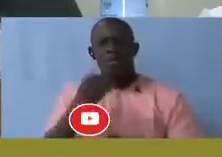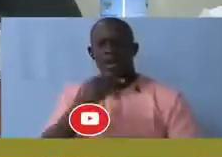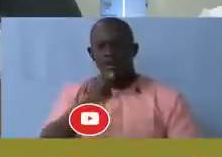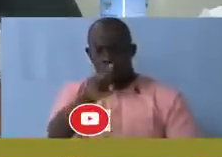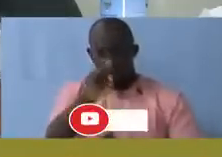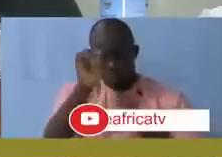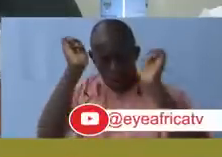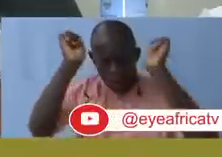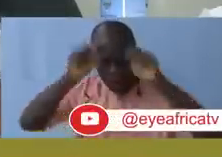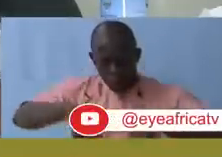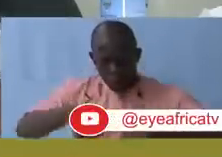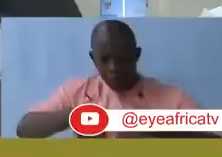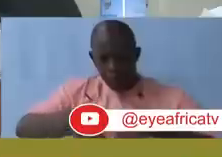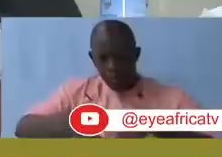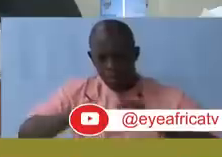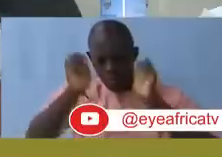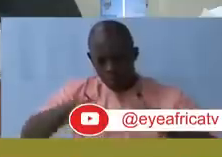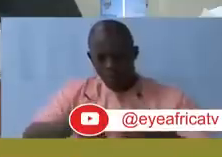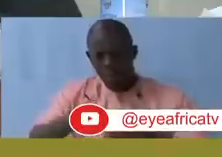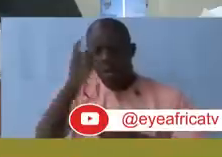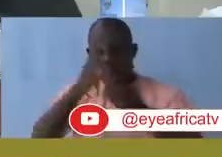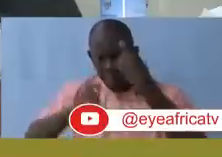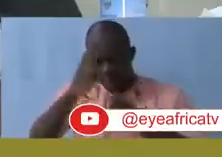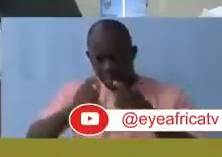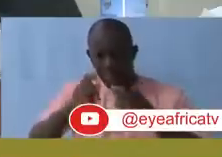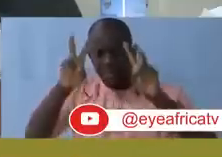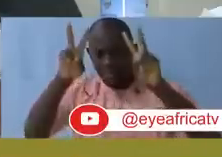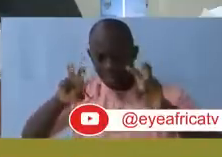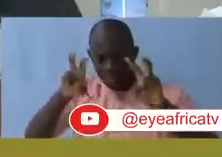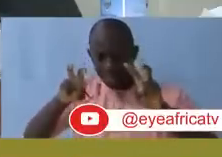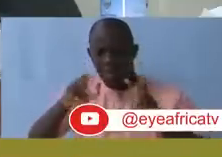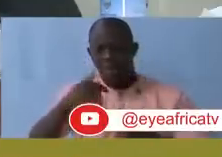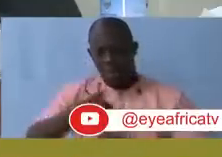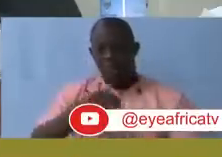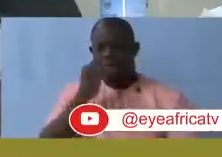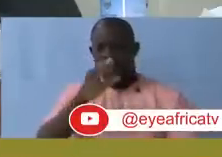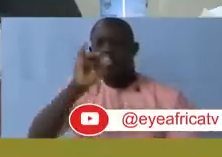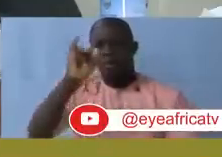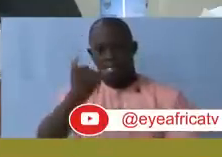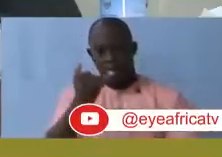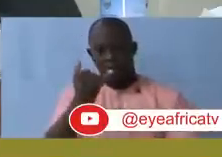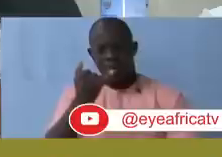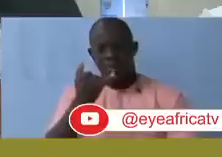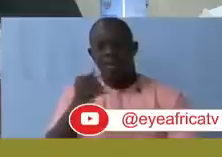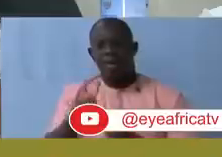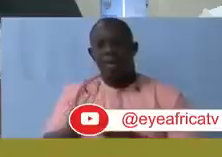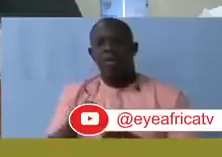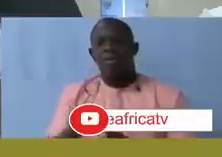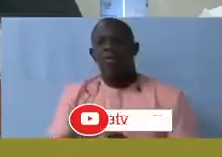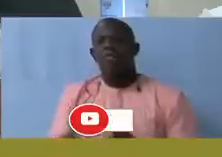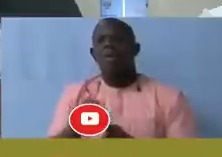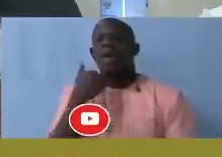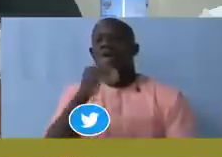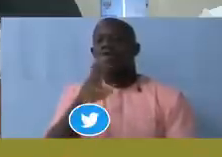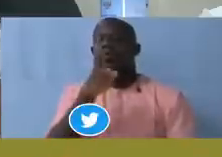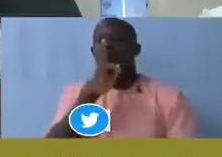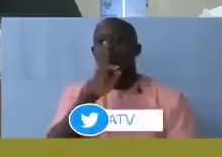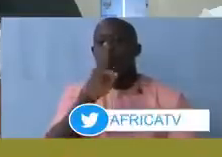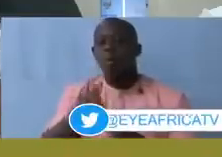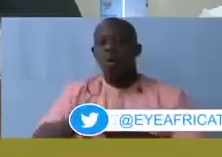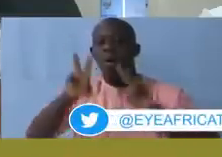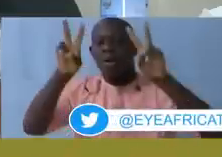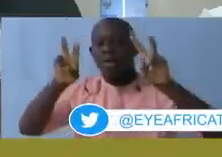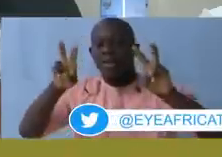again? I said, yes. Because who took the sample? I said, I didn't take the sample.